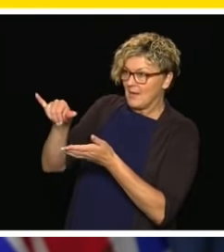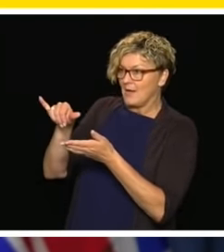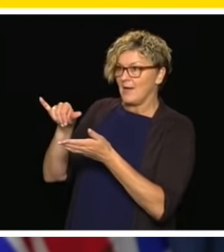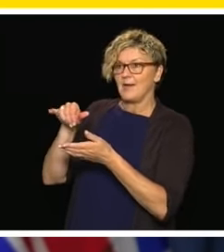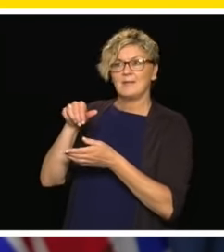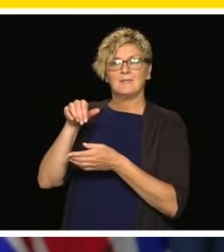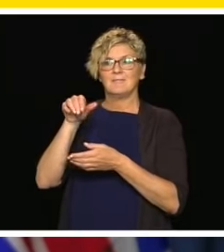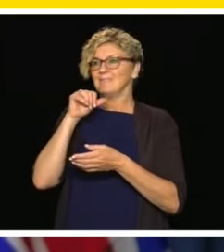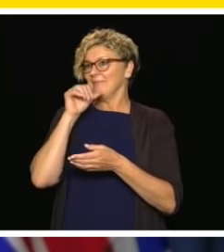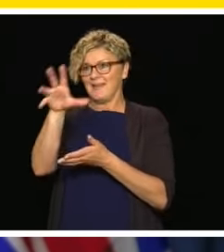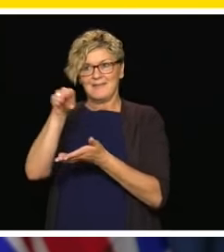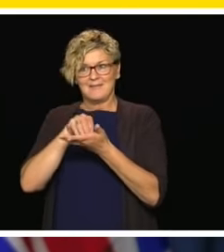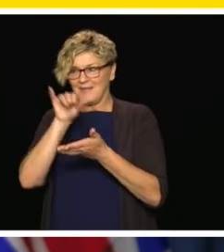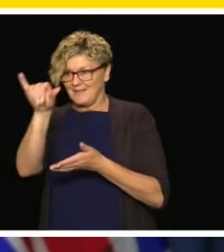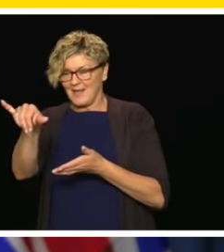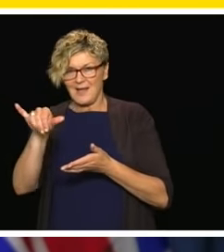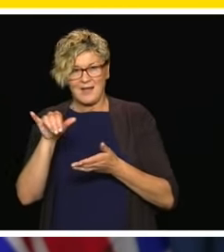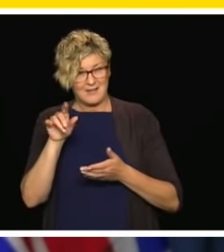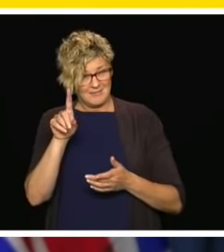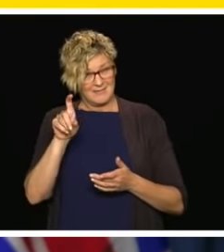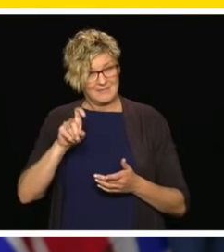if we anticipate that anticipate a second wave in the fall?